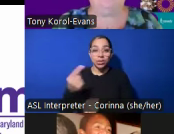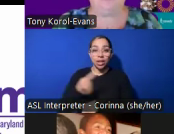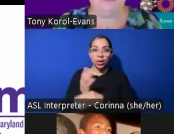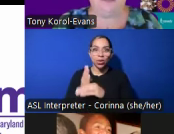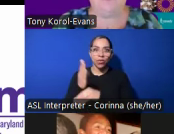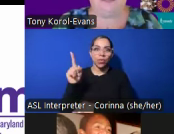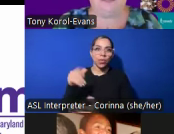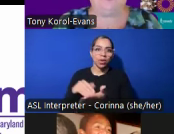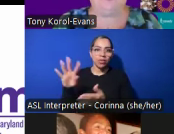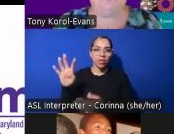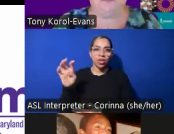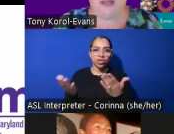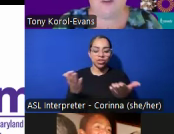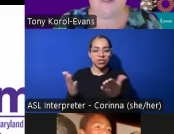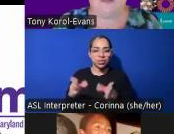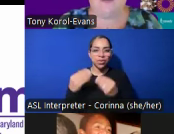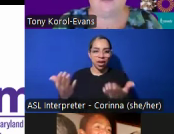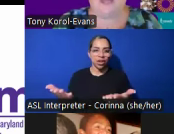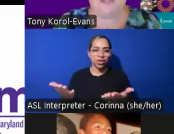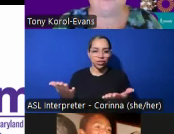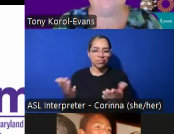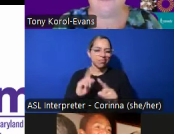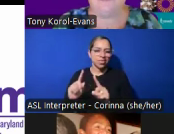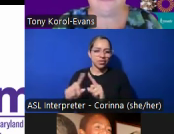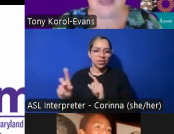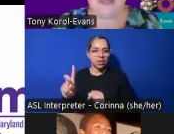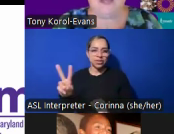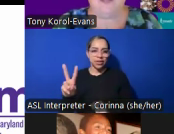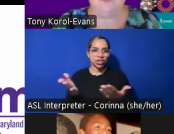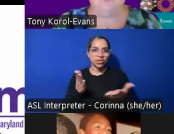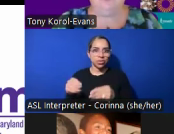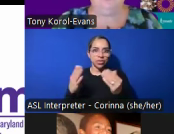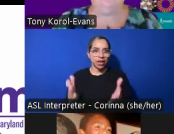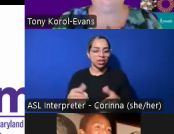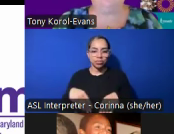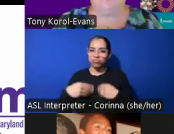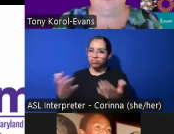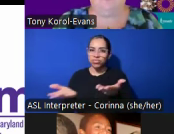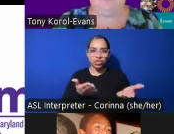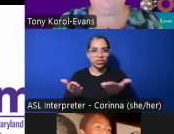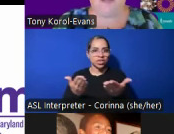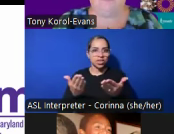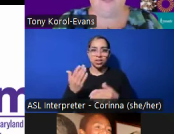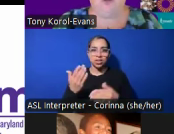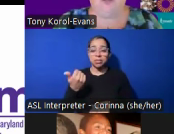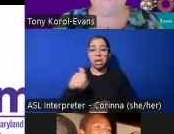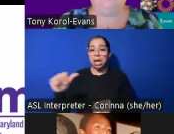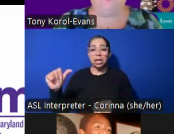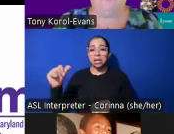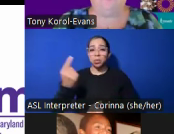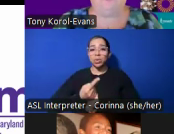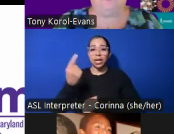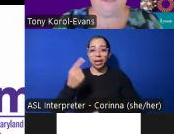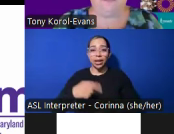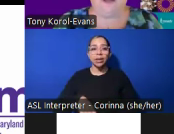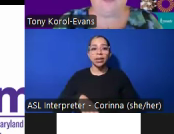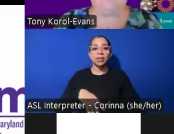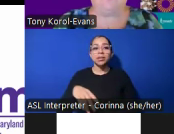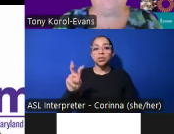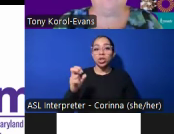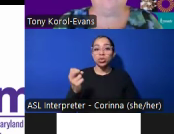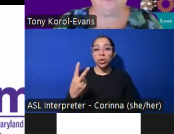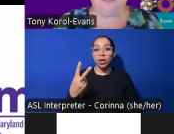provided by domestic violence service providers, right, in a given day. 212 of those were hotline calls and